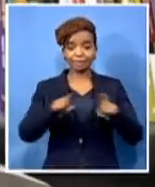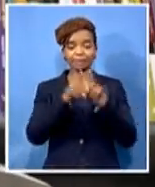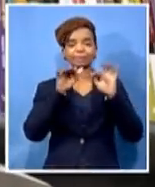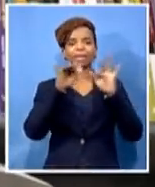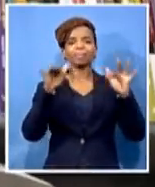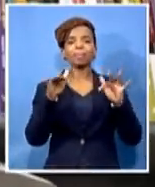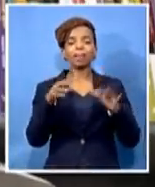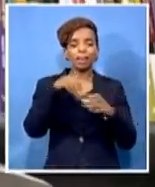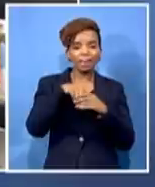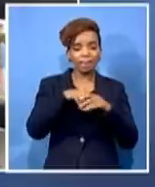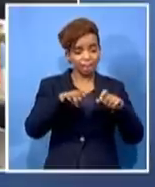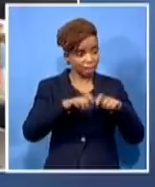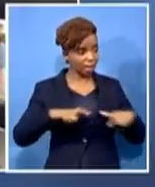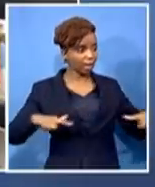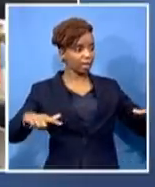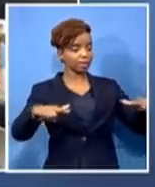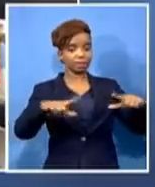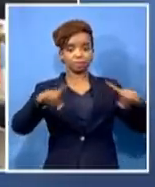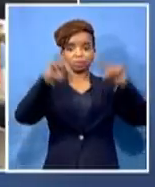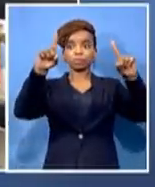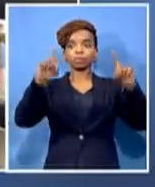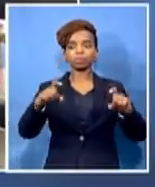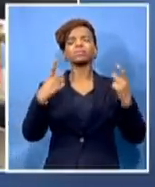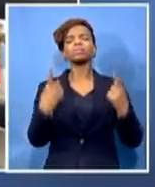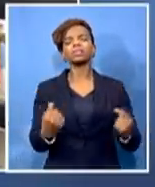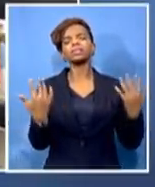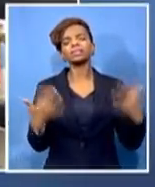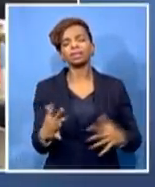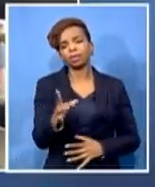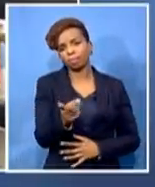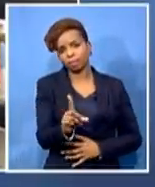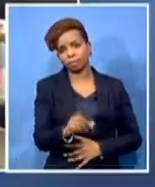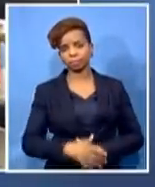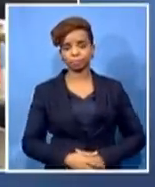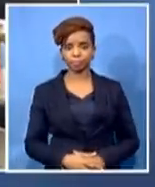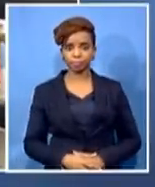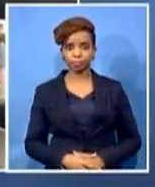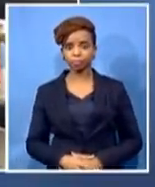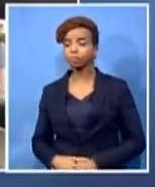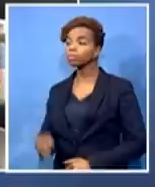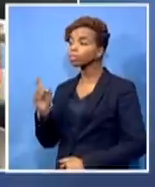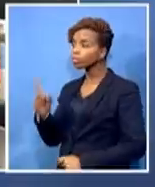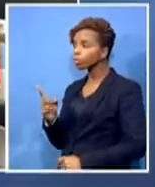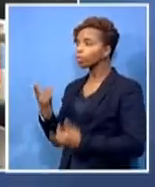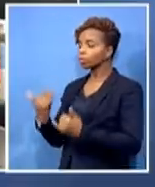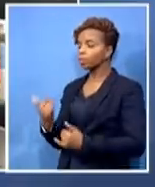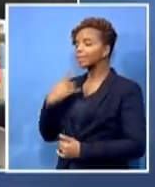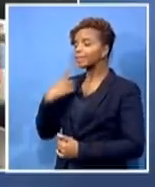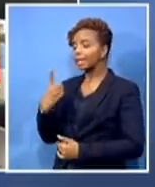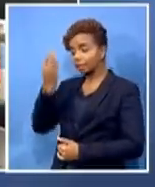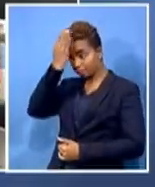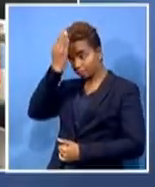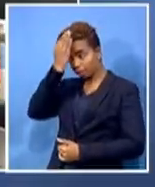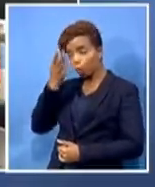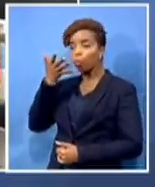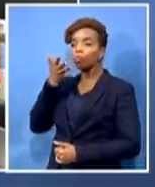You're talking about the former president trying to remain relevant, but is this a way of testing the waters to see